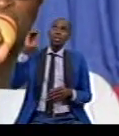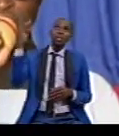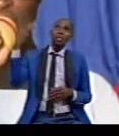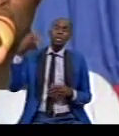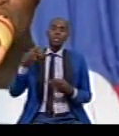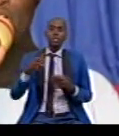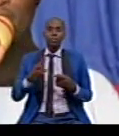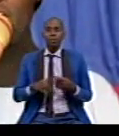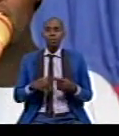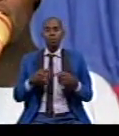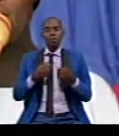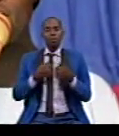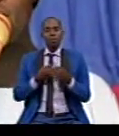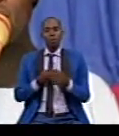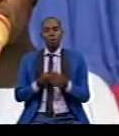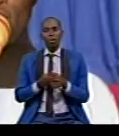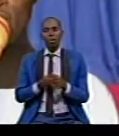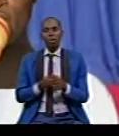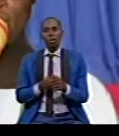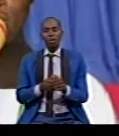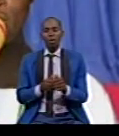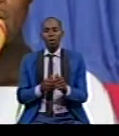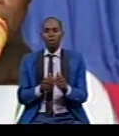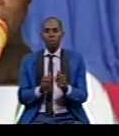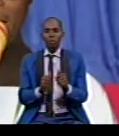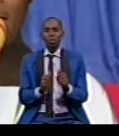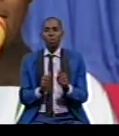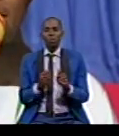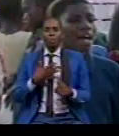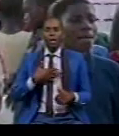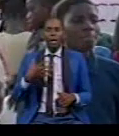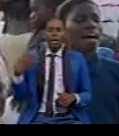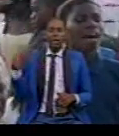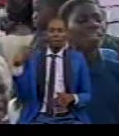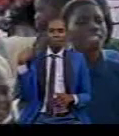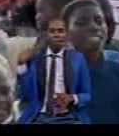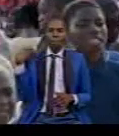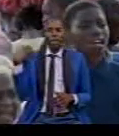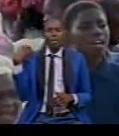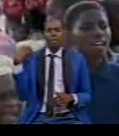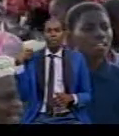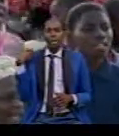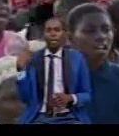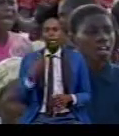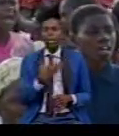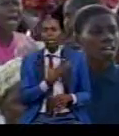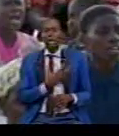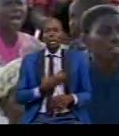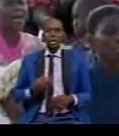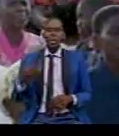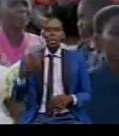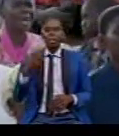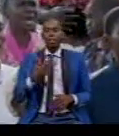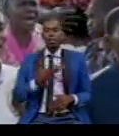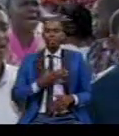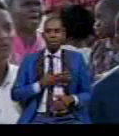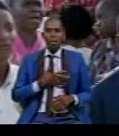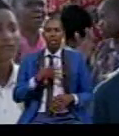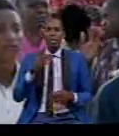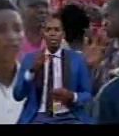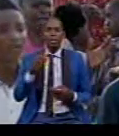cure. Give me a good amen. Tonight is the night of your conversion. Give me a